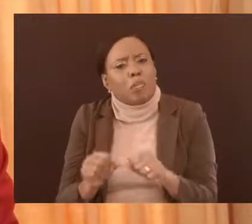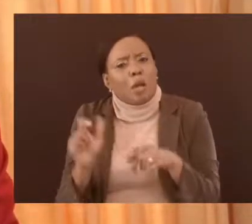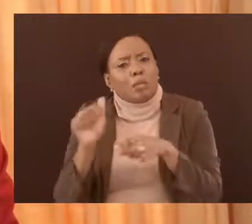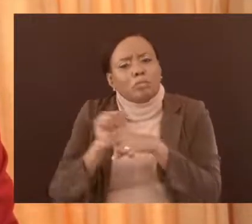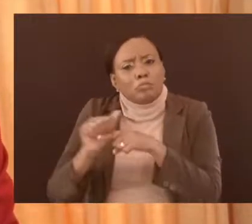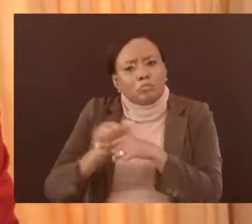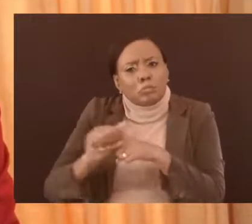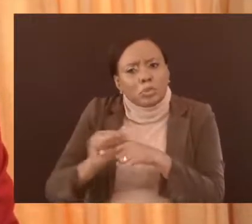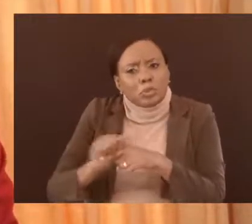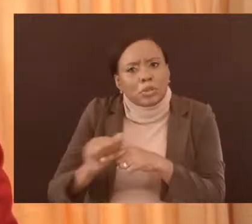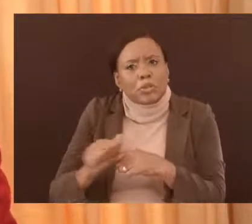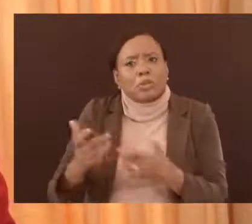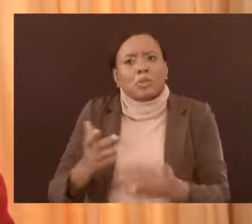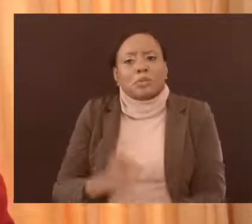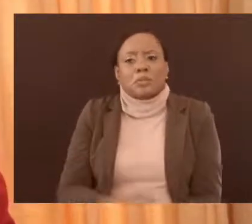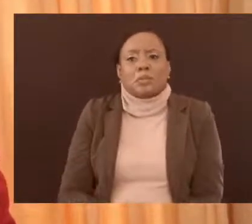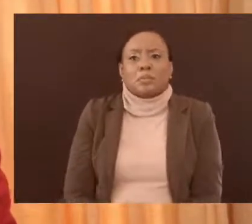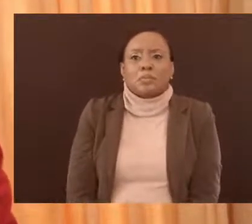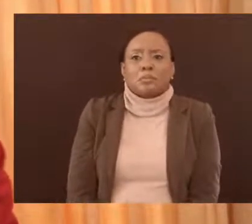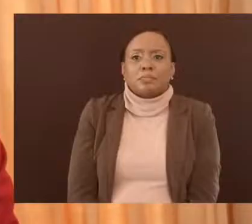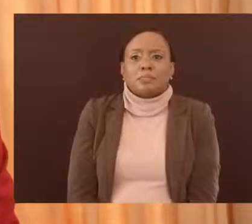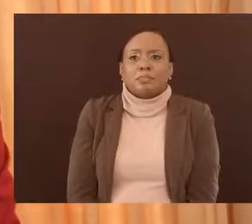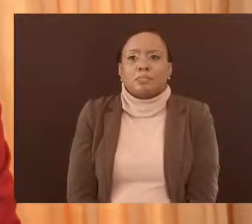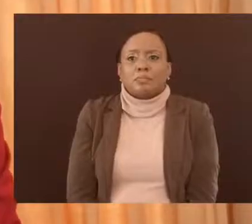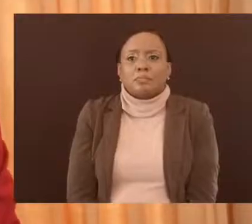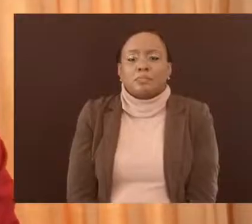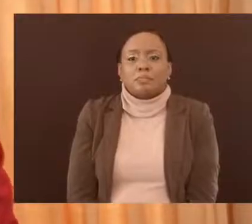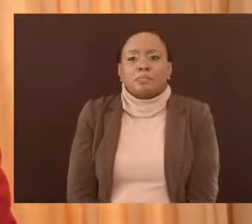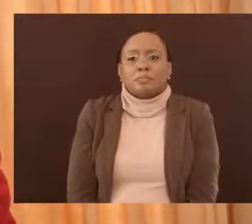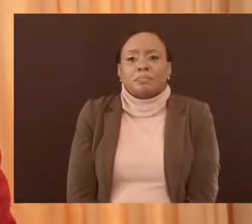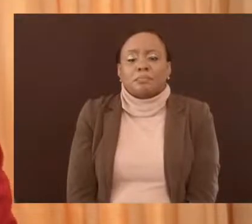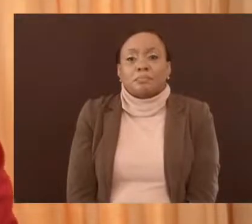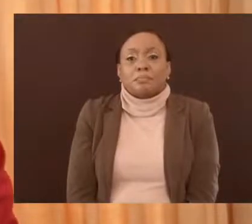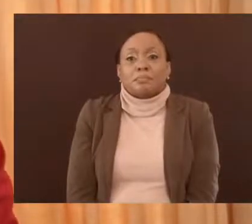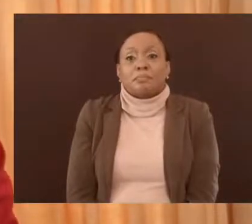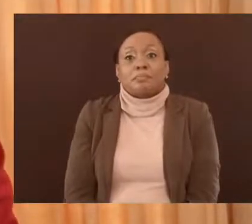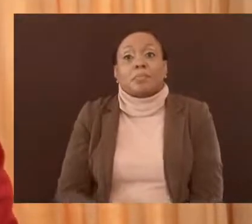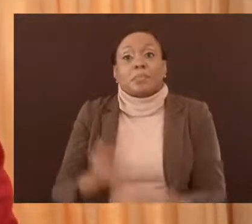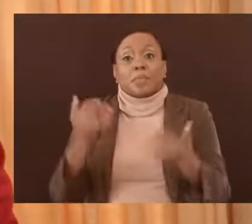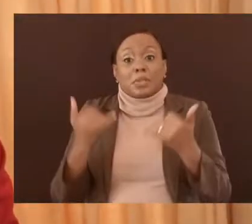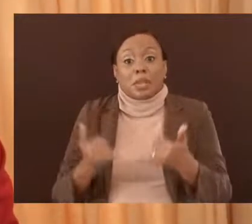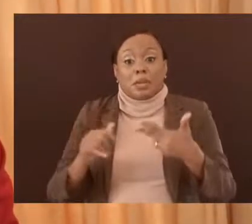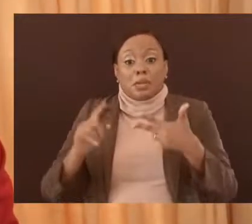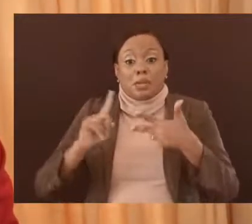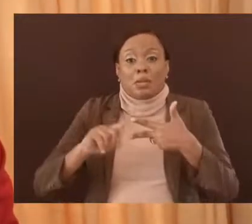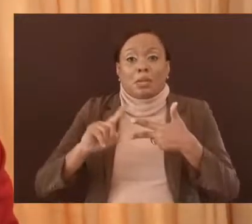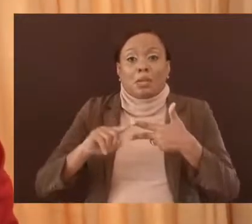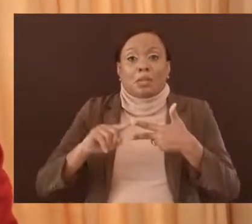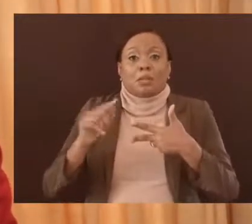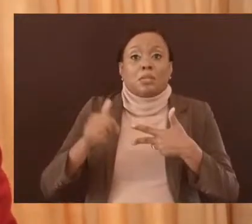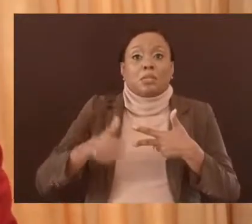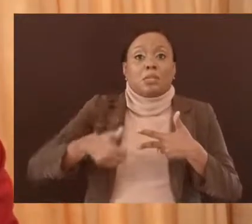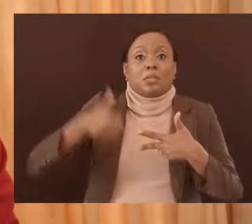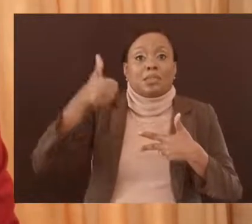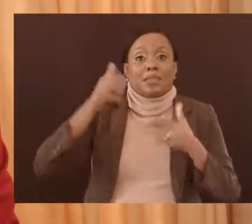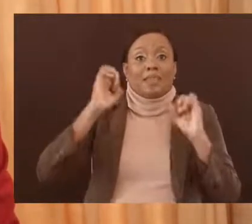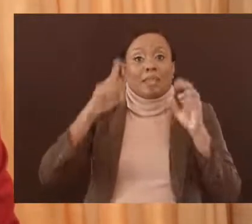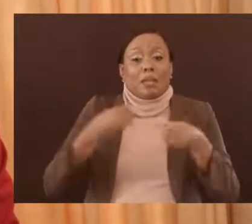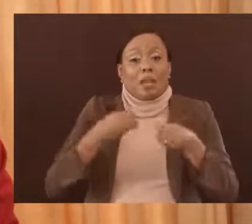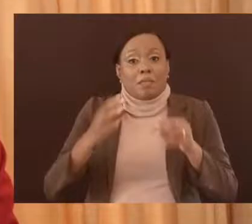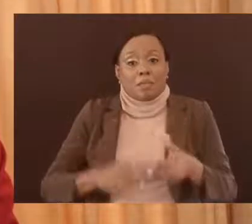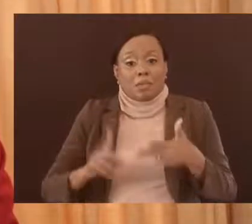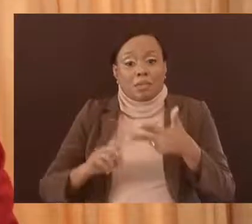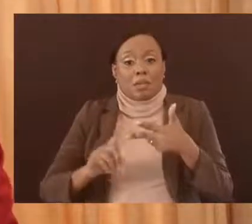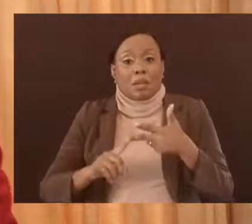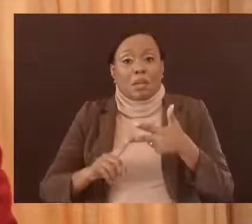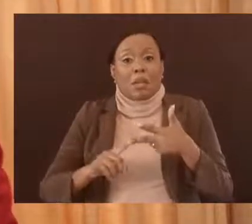in delivering the primary curriculum. I'm going to invite the Chief Education Officer later and the Director of Education